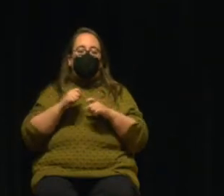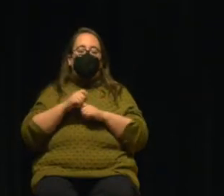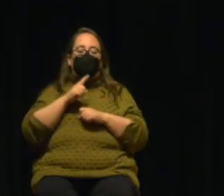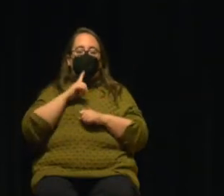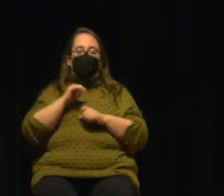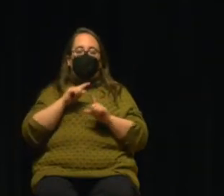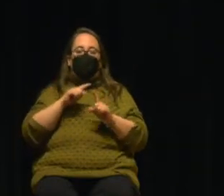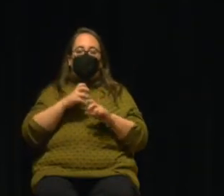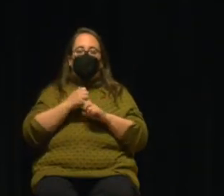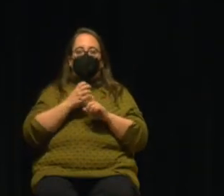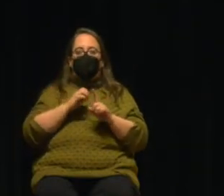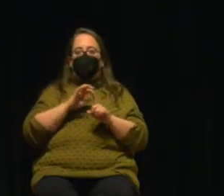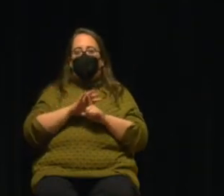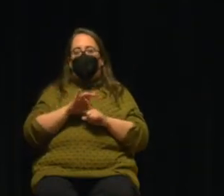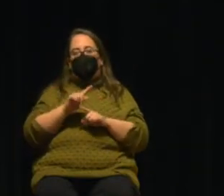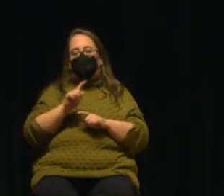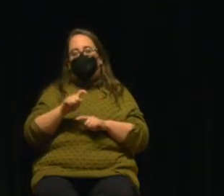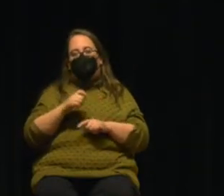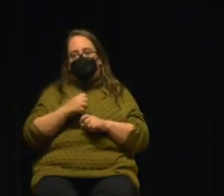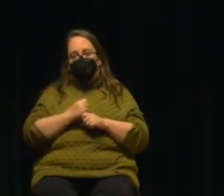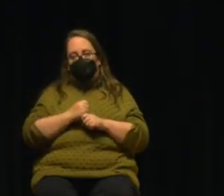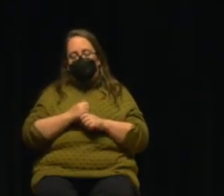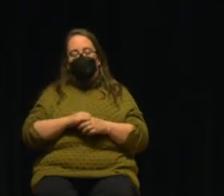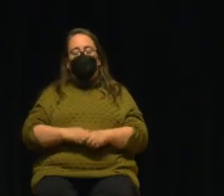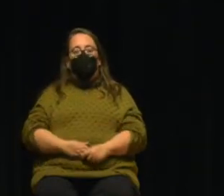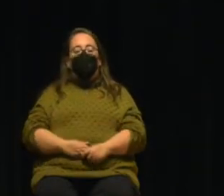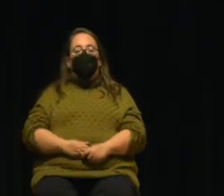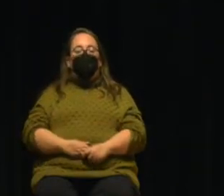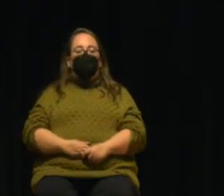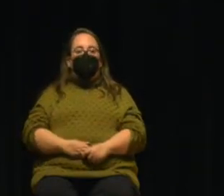that she gets the exposure that she deserves.